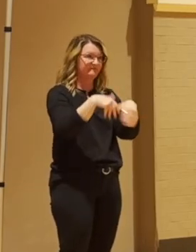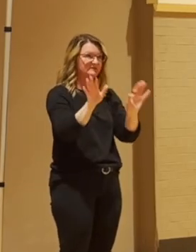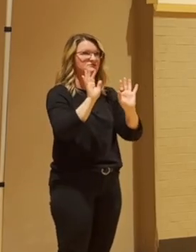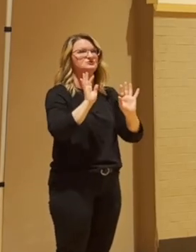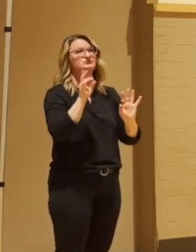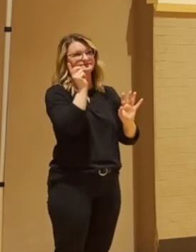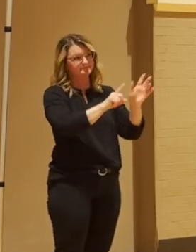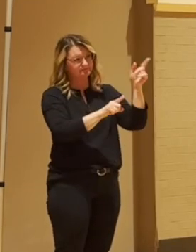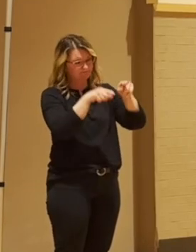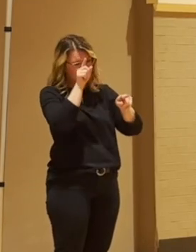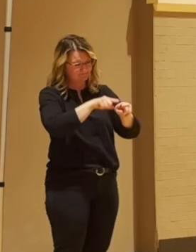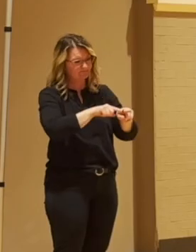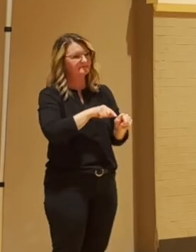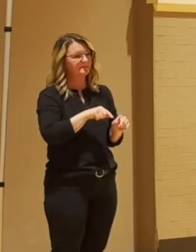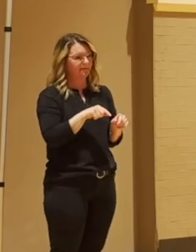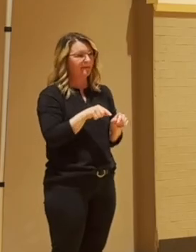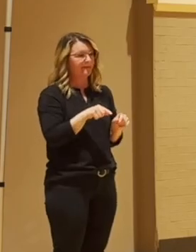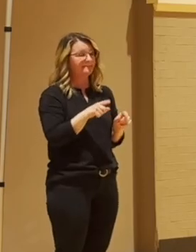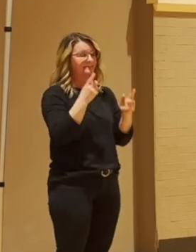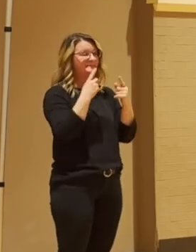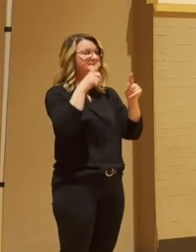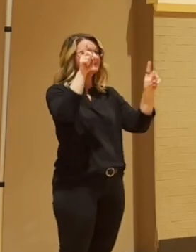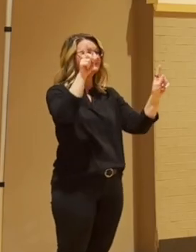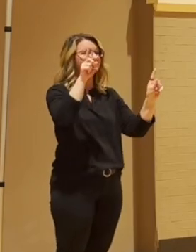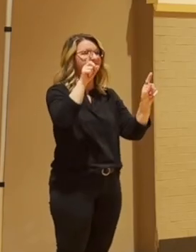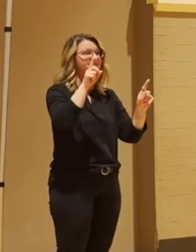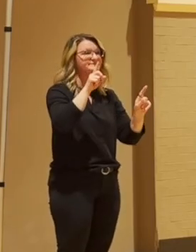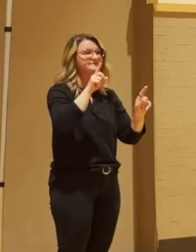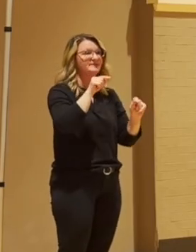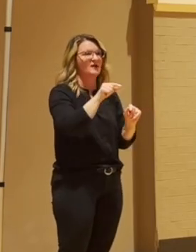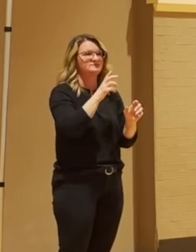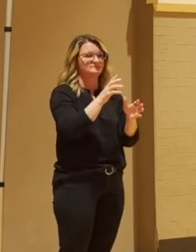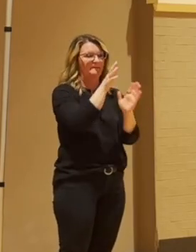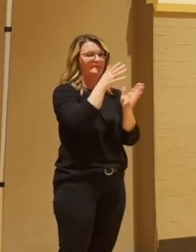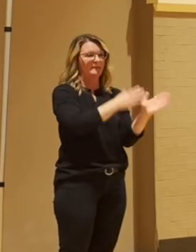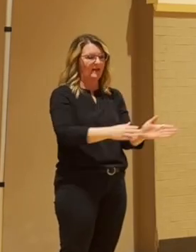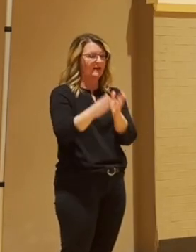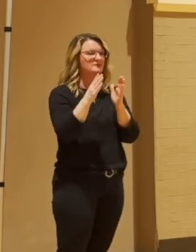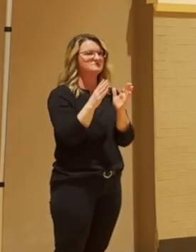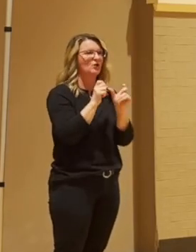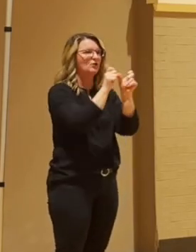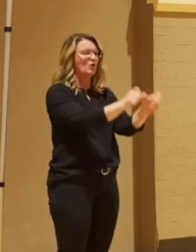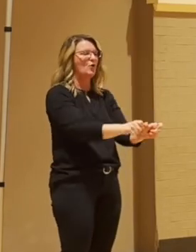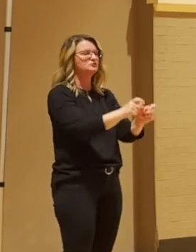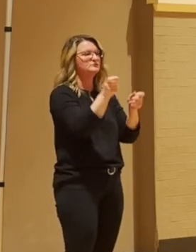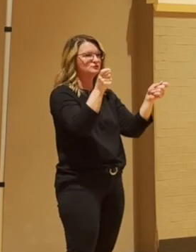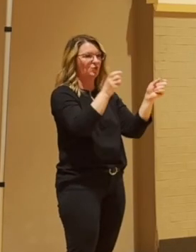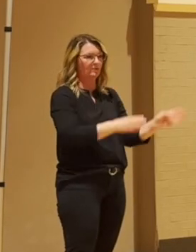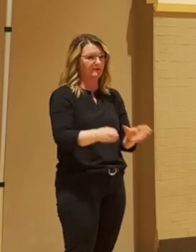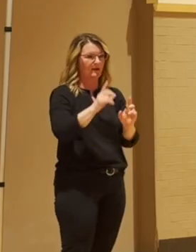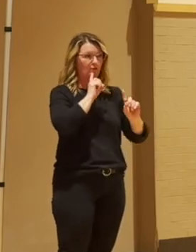negotiations, we finally got our plan, the long-term control plan report. We got